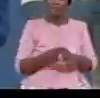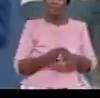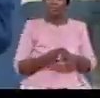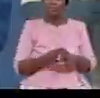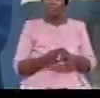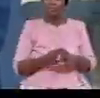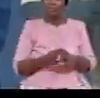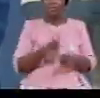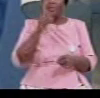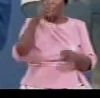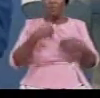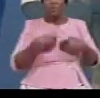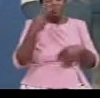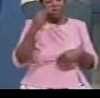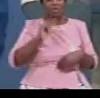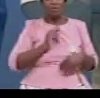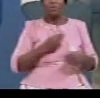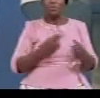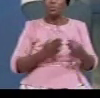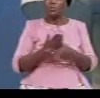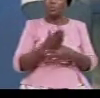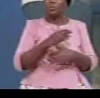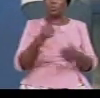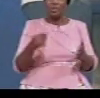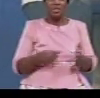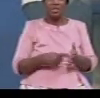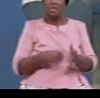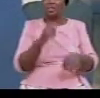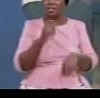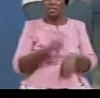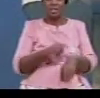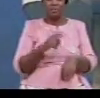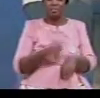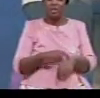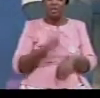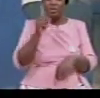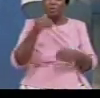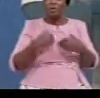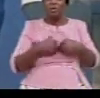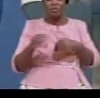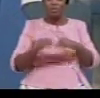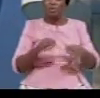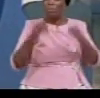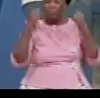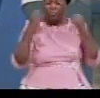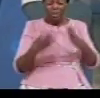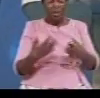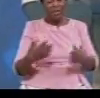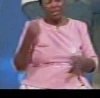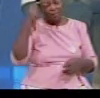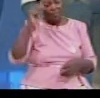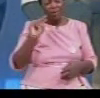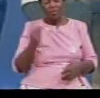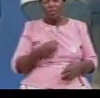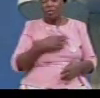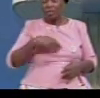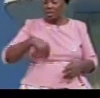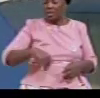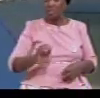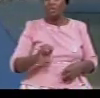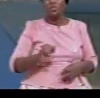have seen us through this far. You've done a lot. And you're still going to do